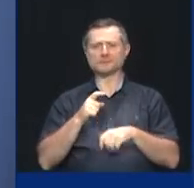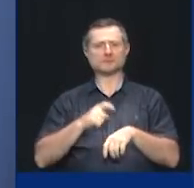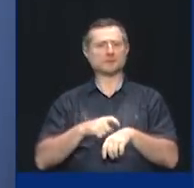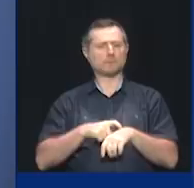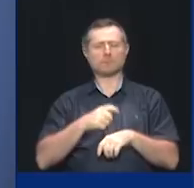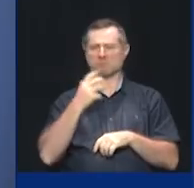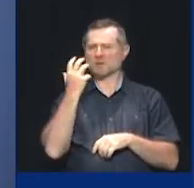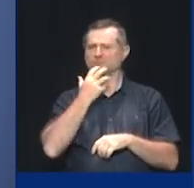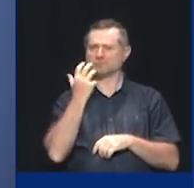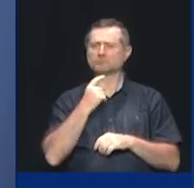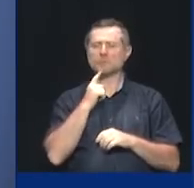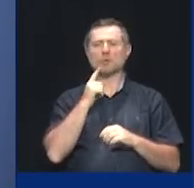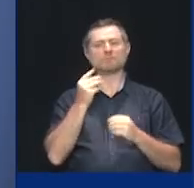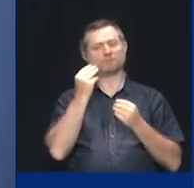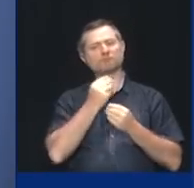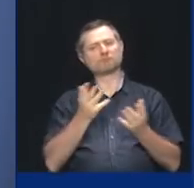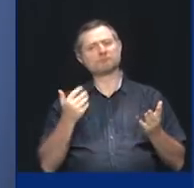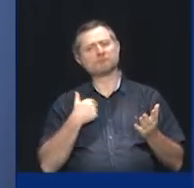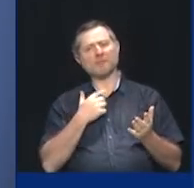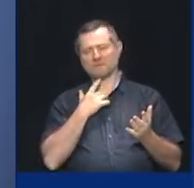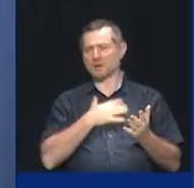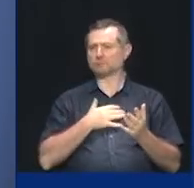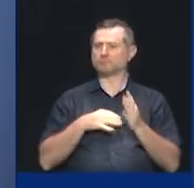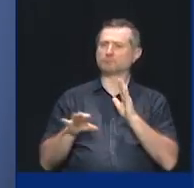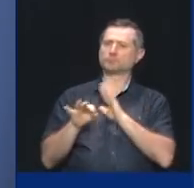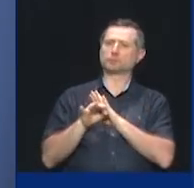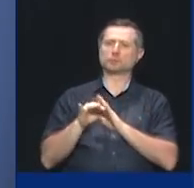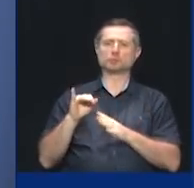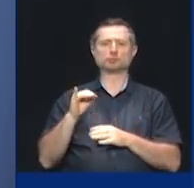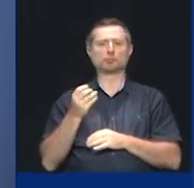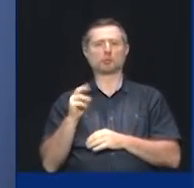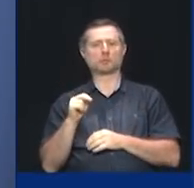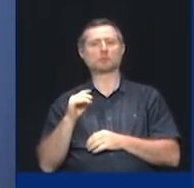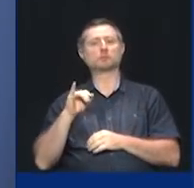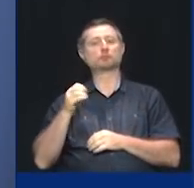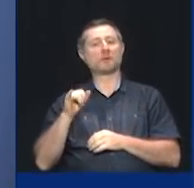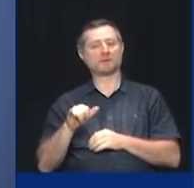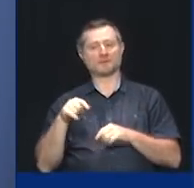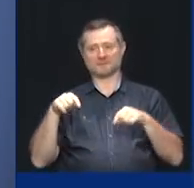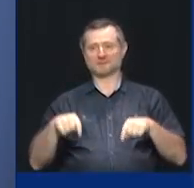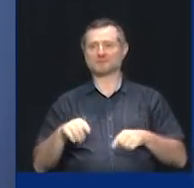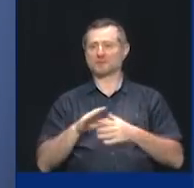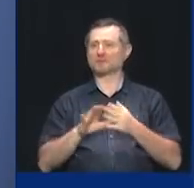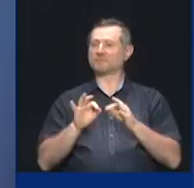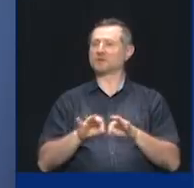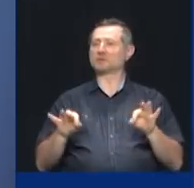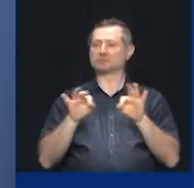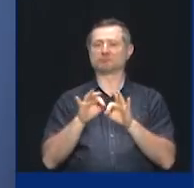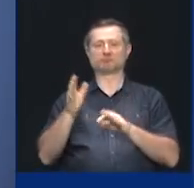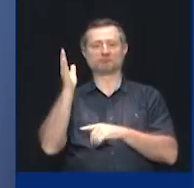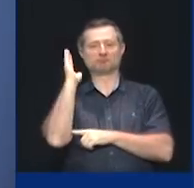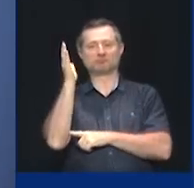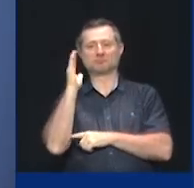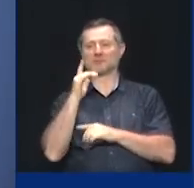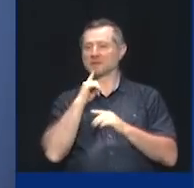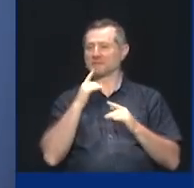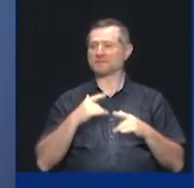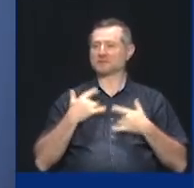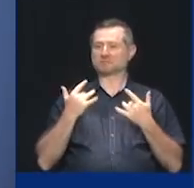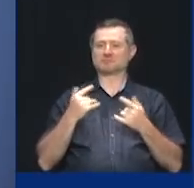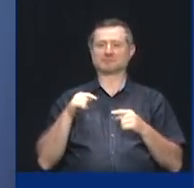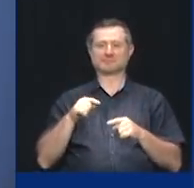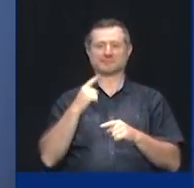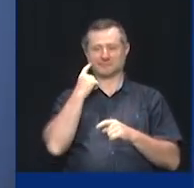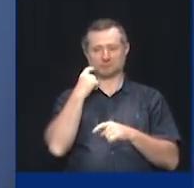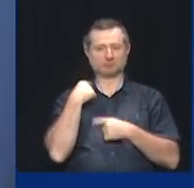he has chosen John Jay for today's important address. The events of the last year, including